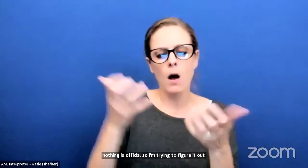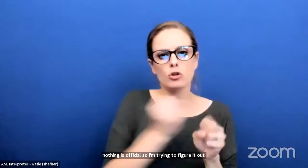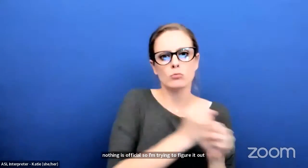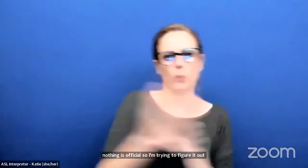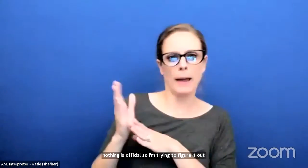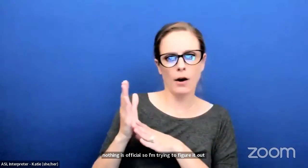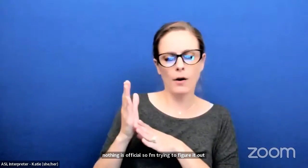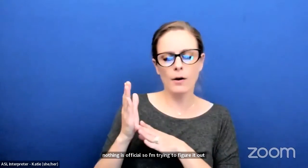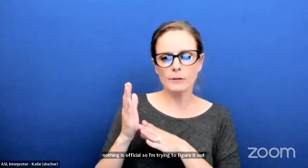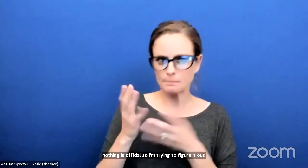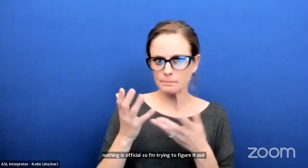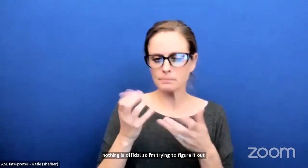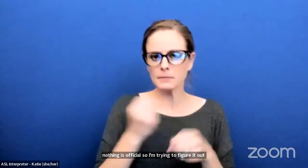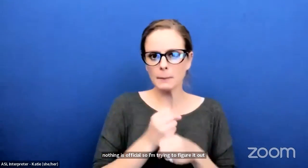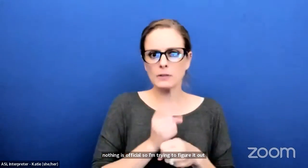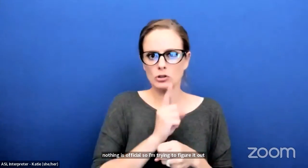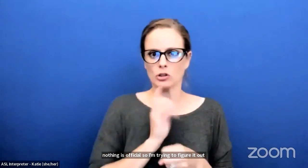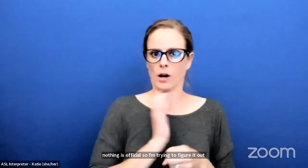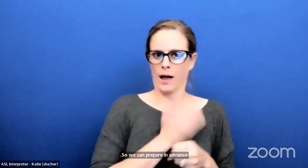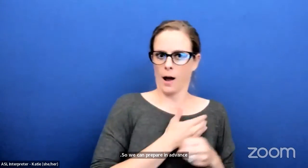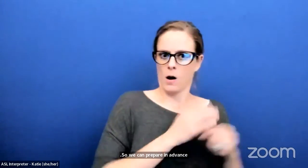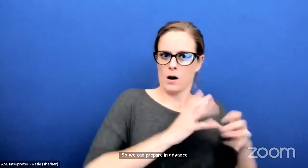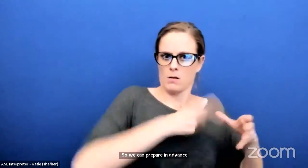policy decisions in Alameda County.